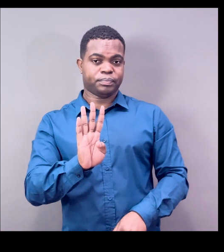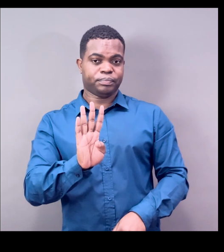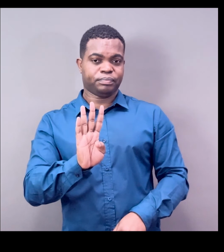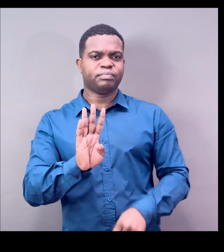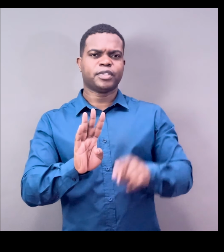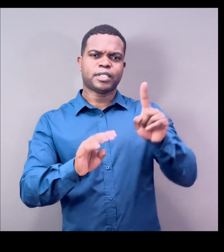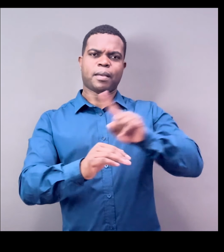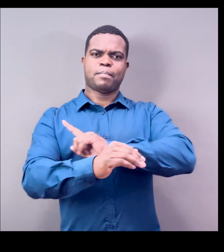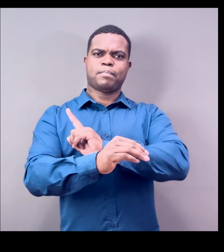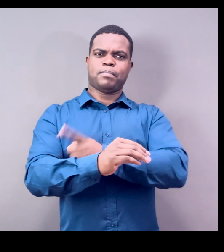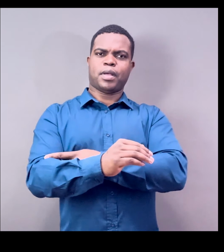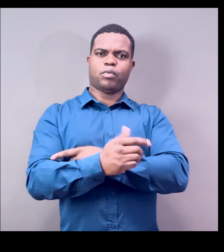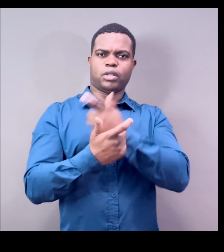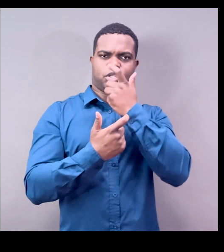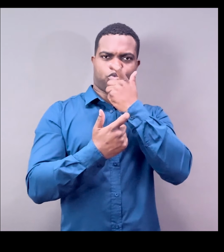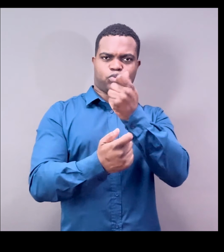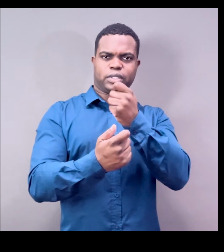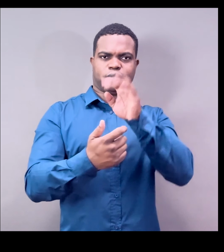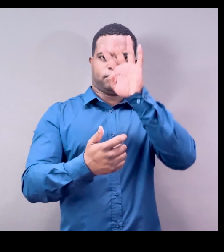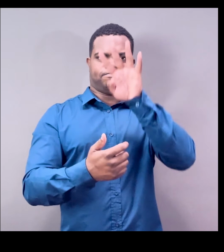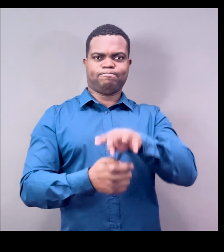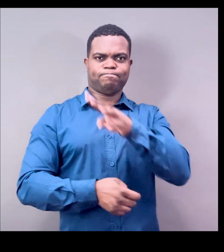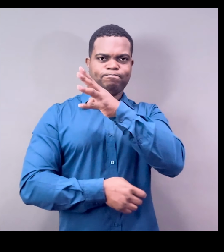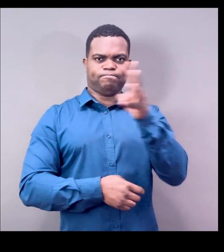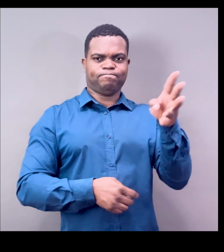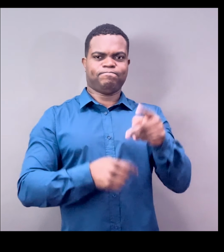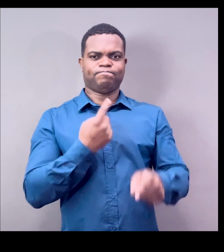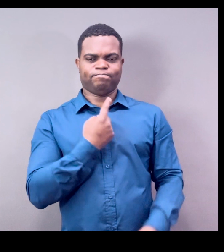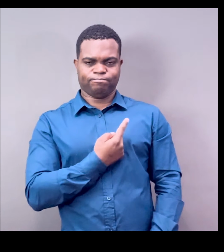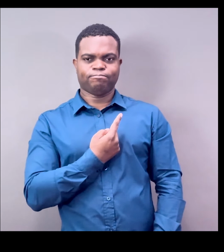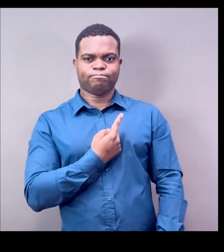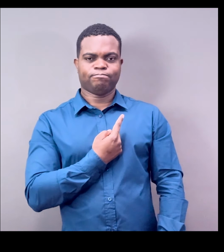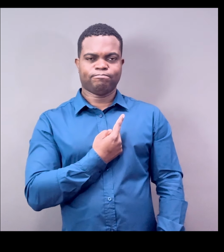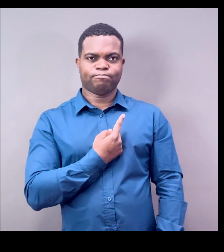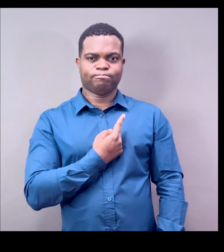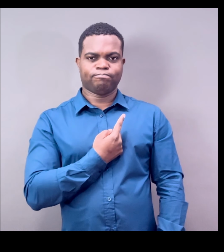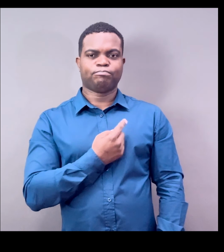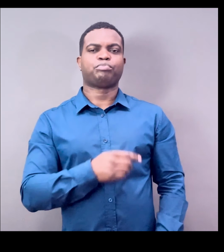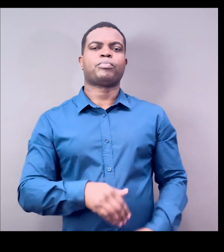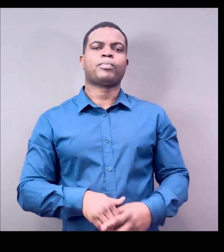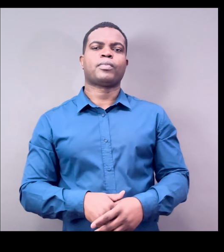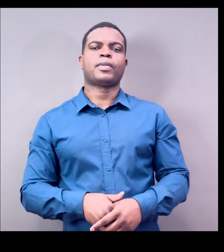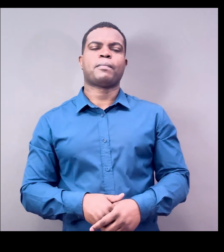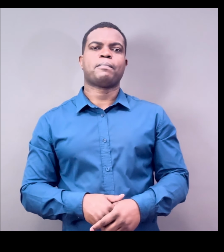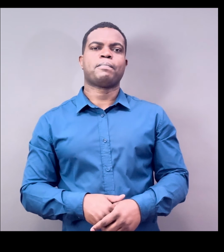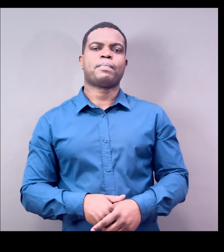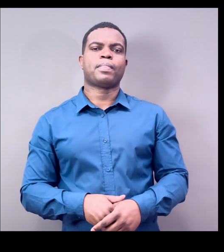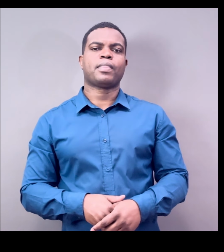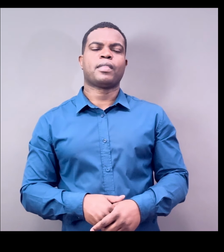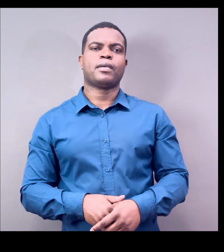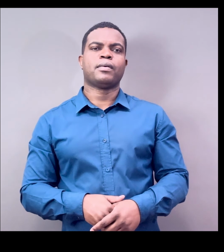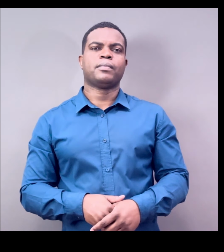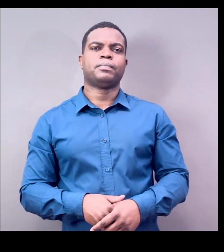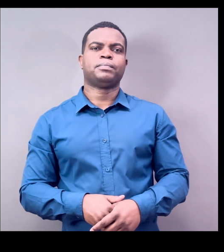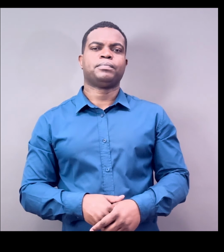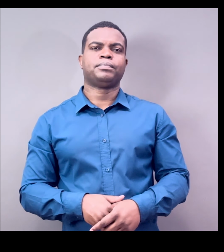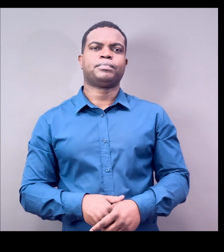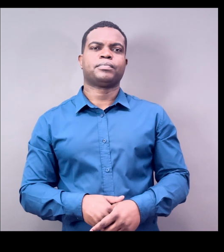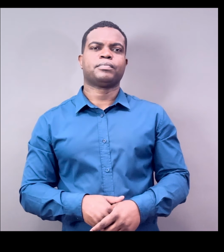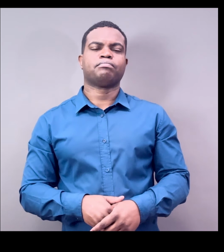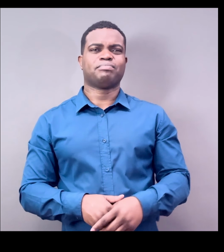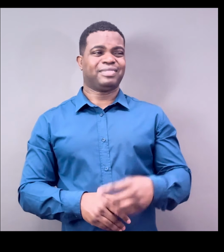the interest power grid. So this stakeholder engagement matrix will let you